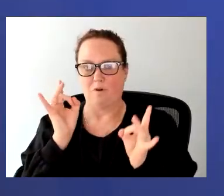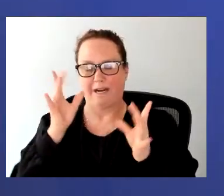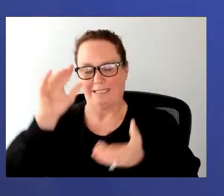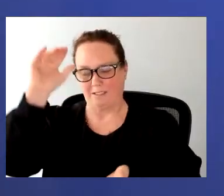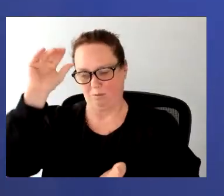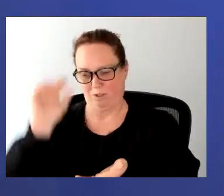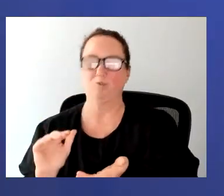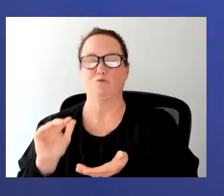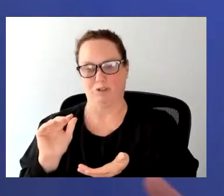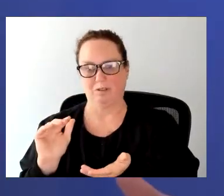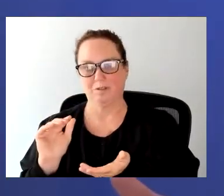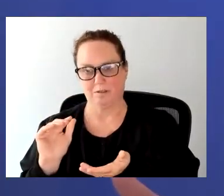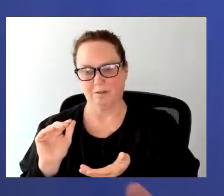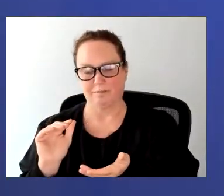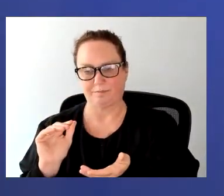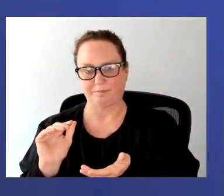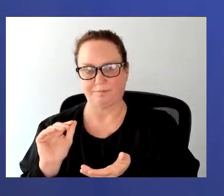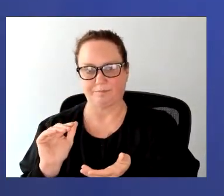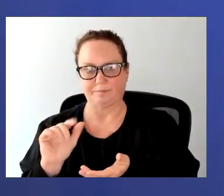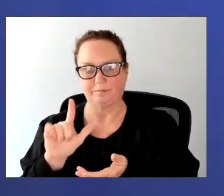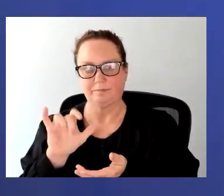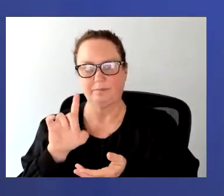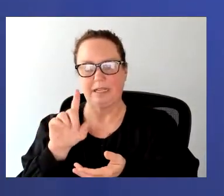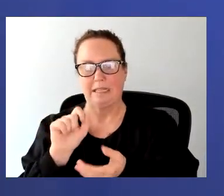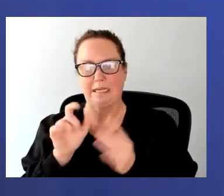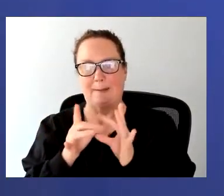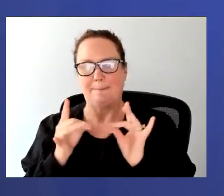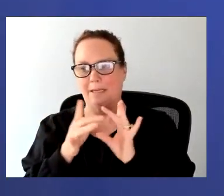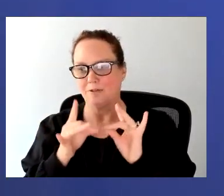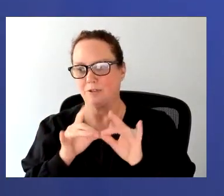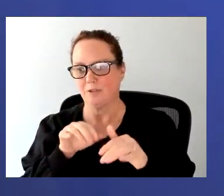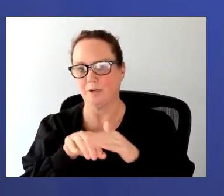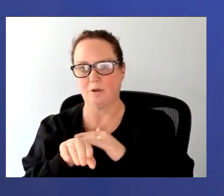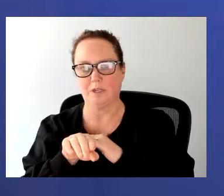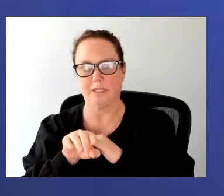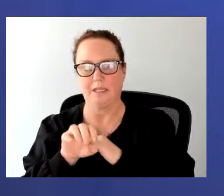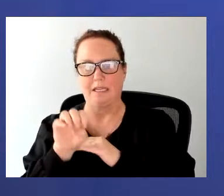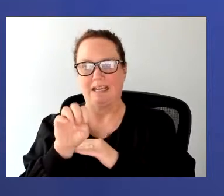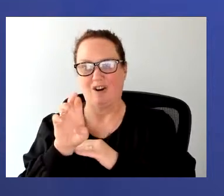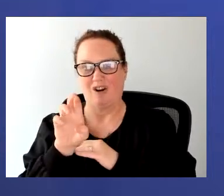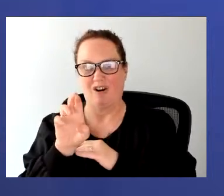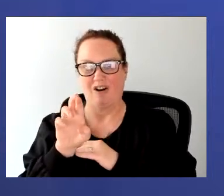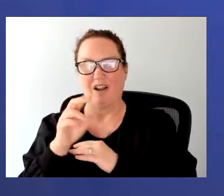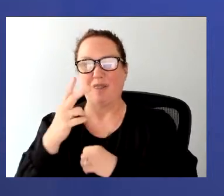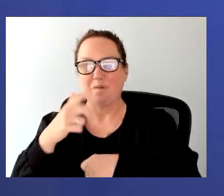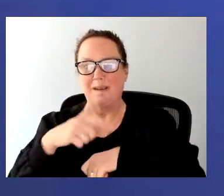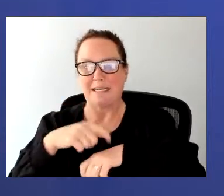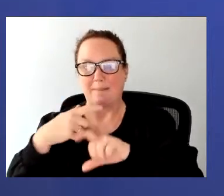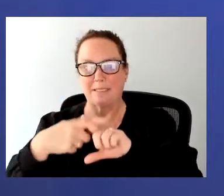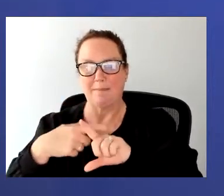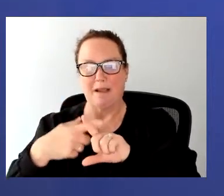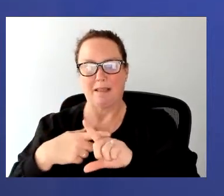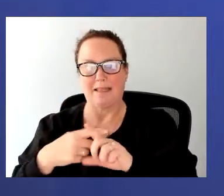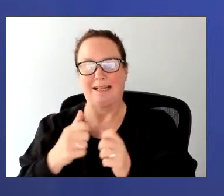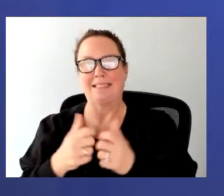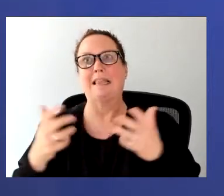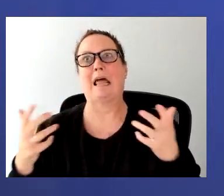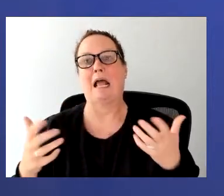reduced. Linda mentioned going to the emergency department 3 times a month. Oh my God, that's a lot.